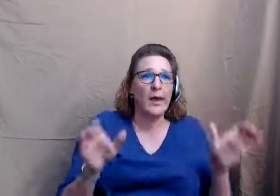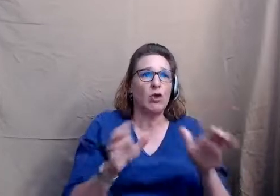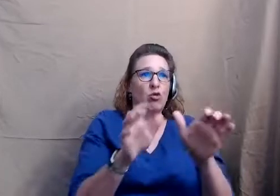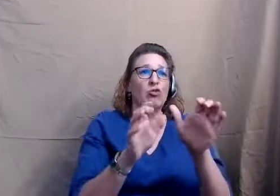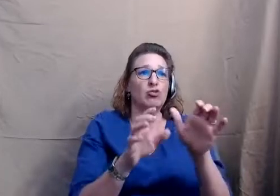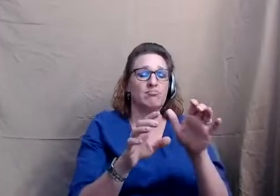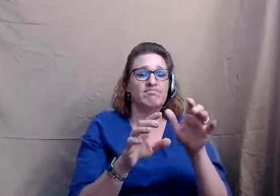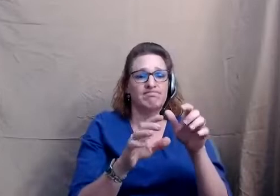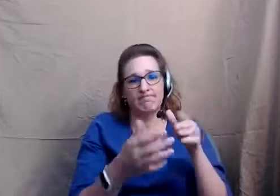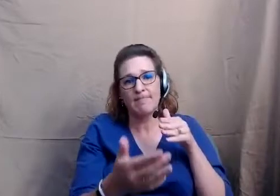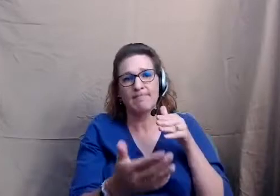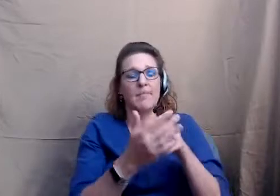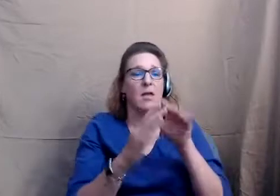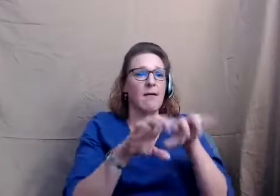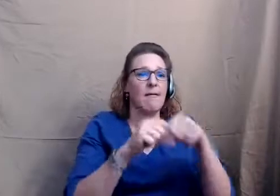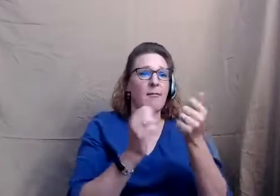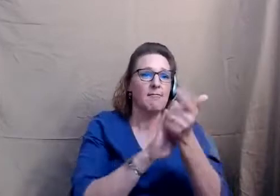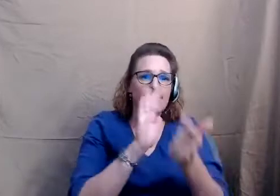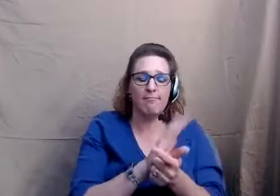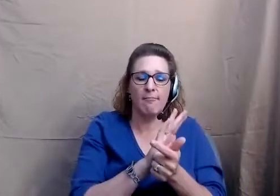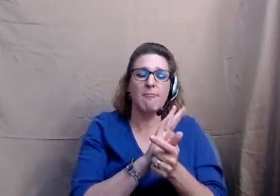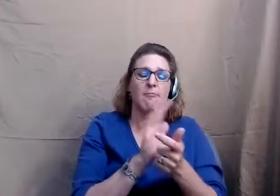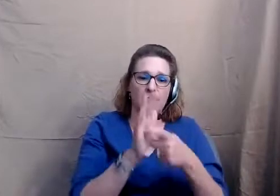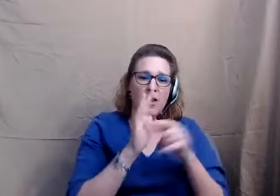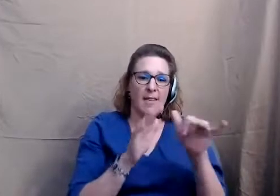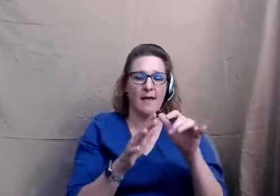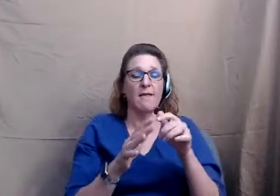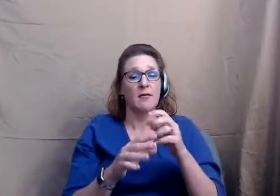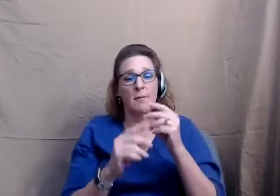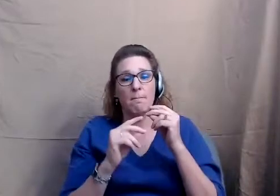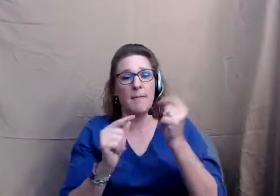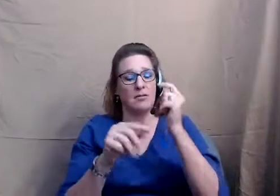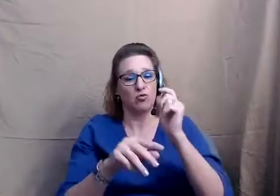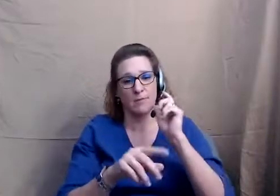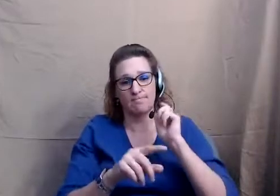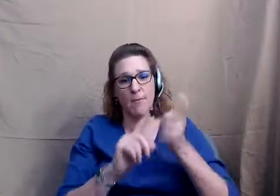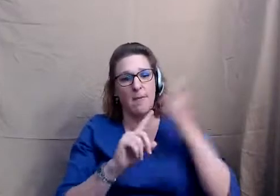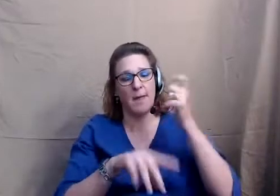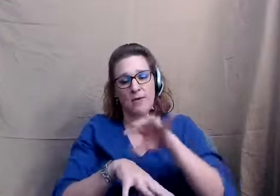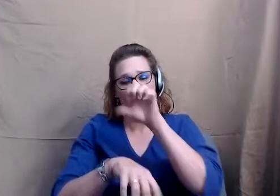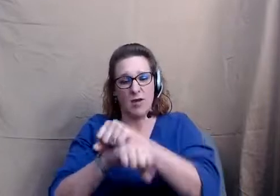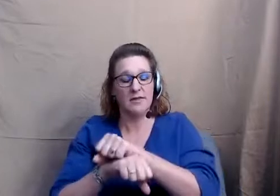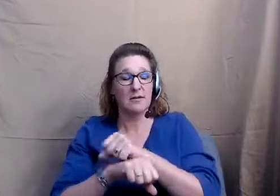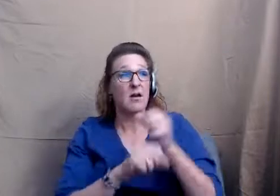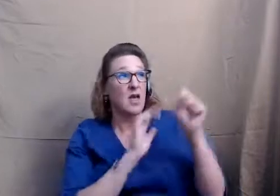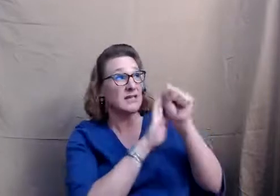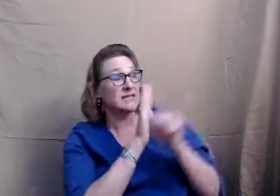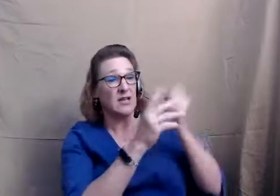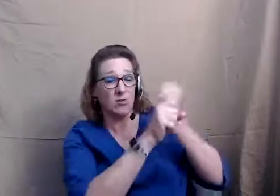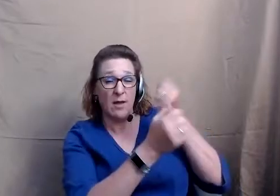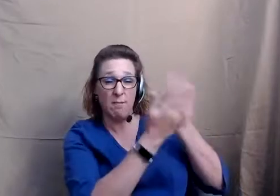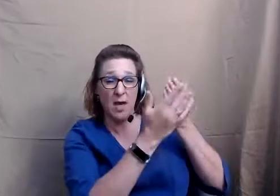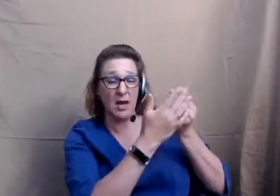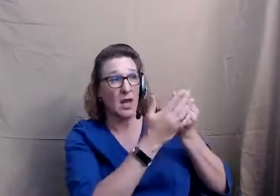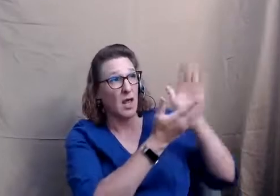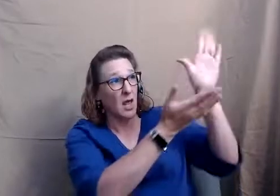like mandatory arrest. In the first iteration of VAWA, in fact, for states to receive certain kinds of federal funding, they had to